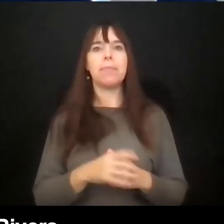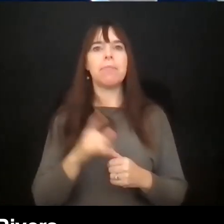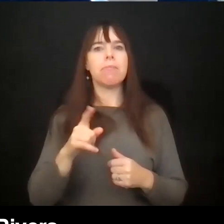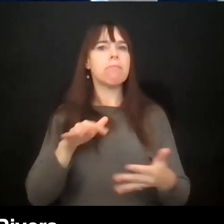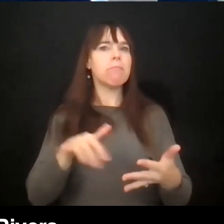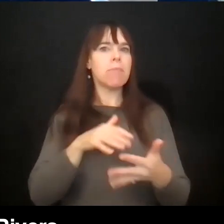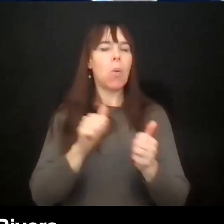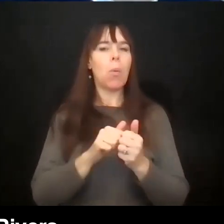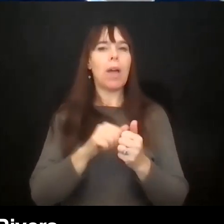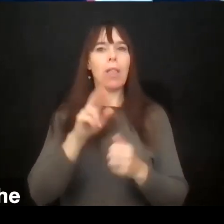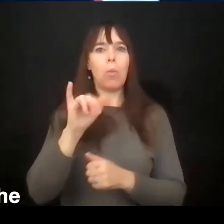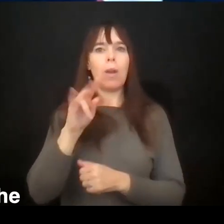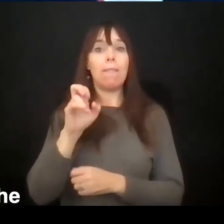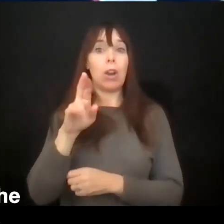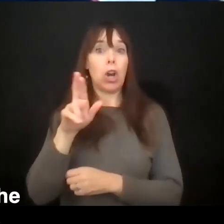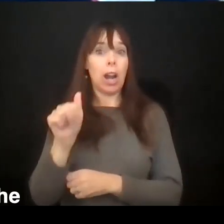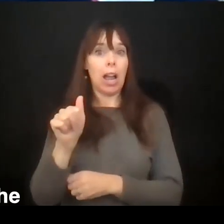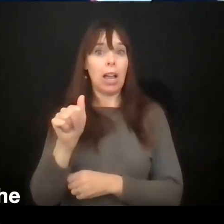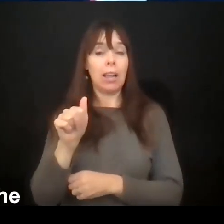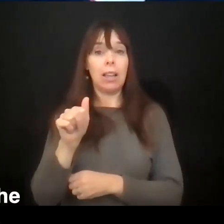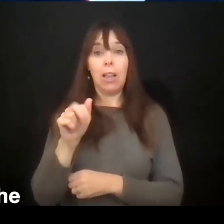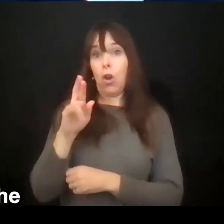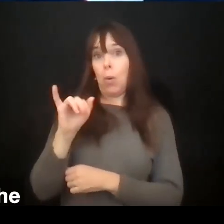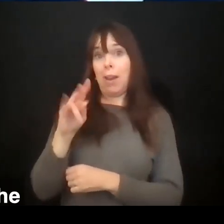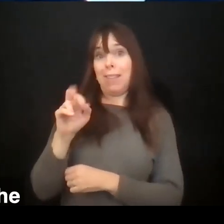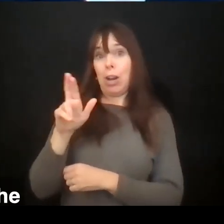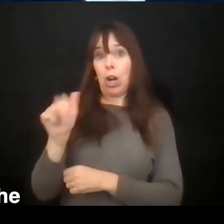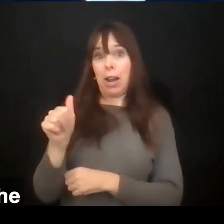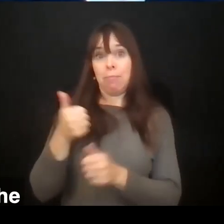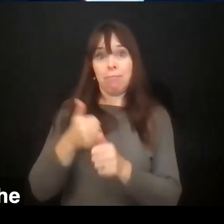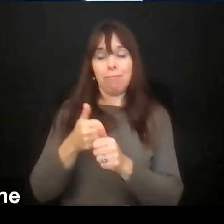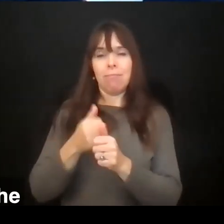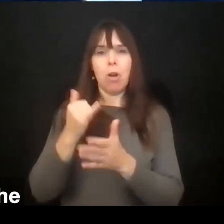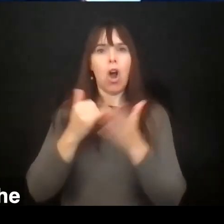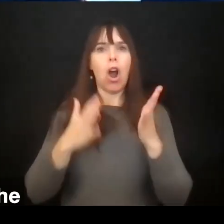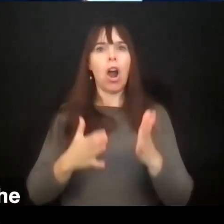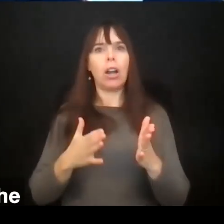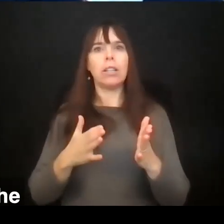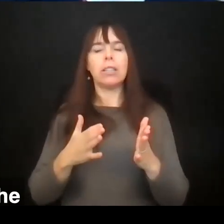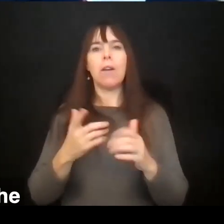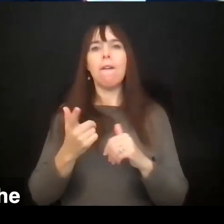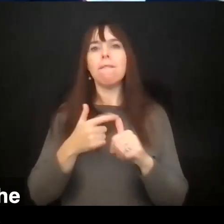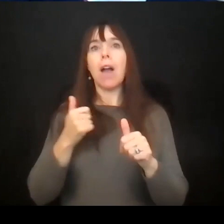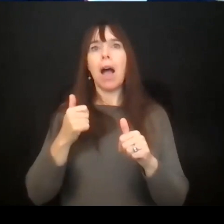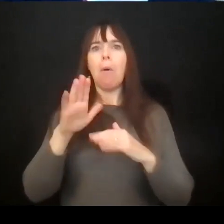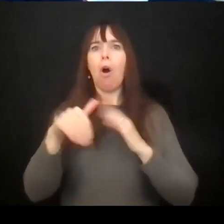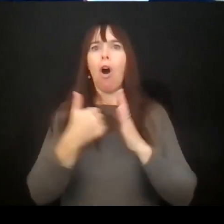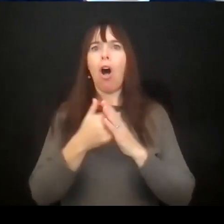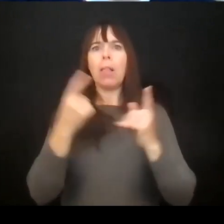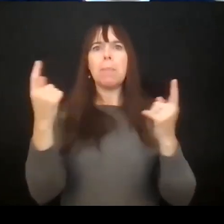with Diego Rivera. So Diego Rivera is the artist of the murals,